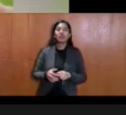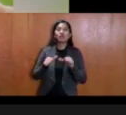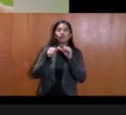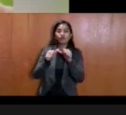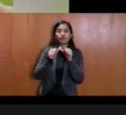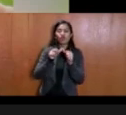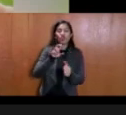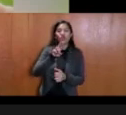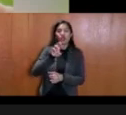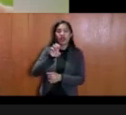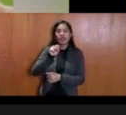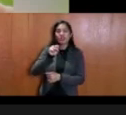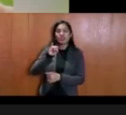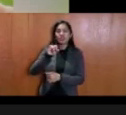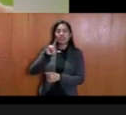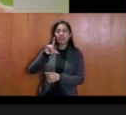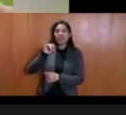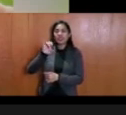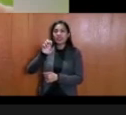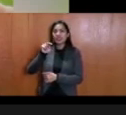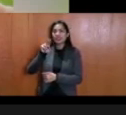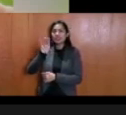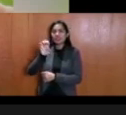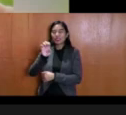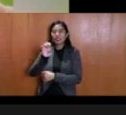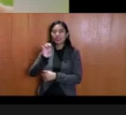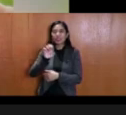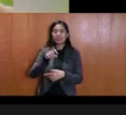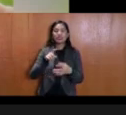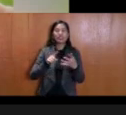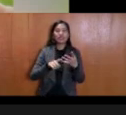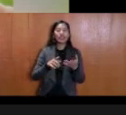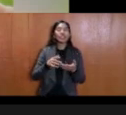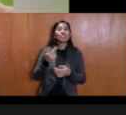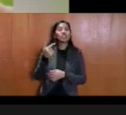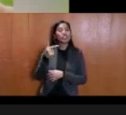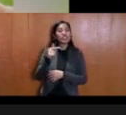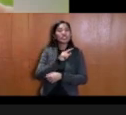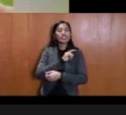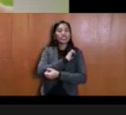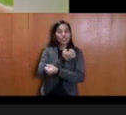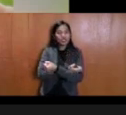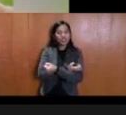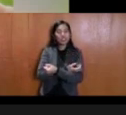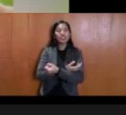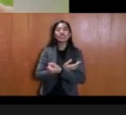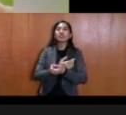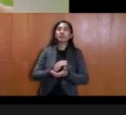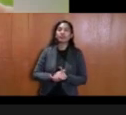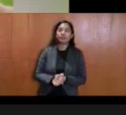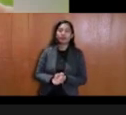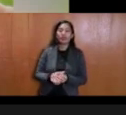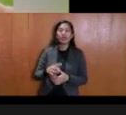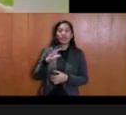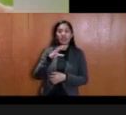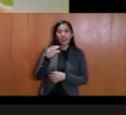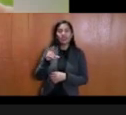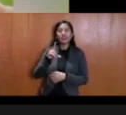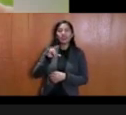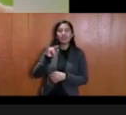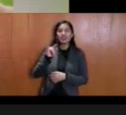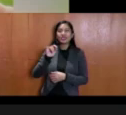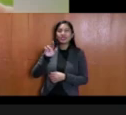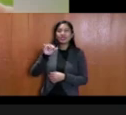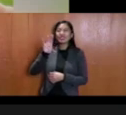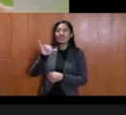Resilience. And ASEC? In energy, AMI, or automatic metering infrastructure. That's